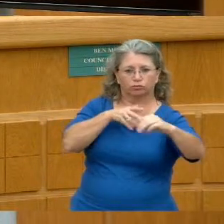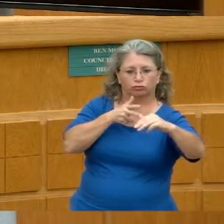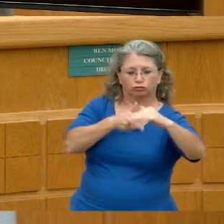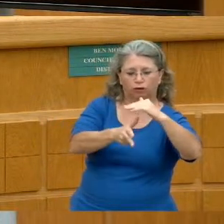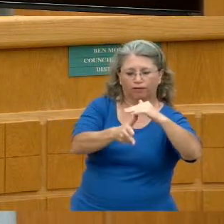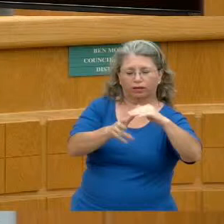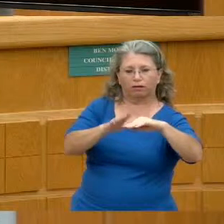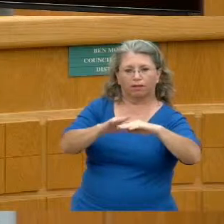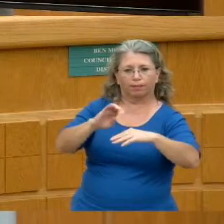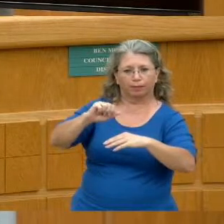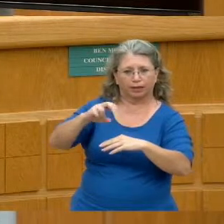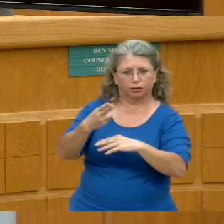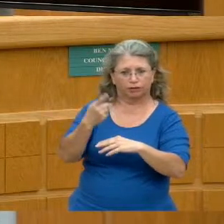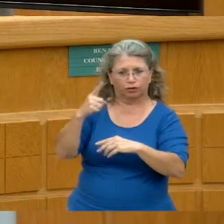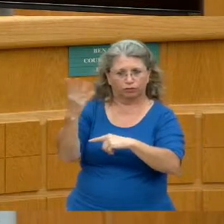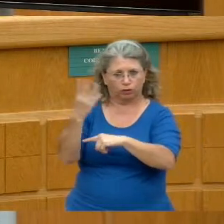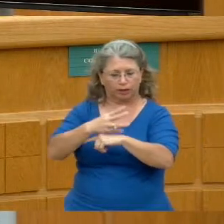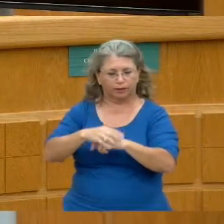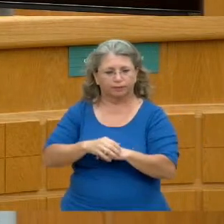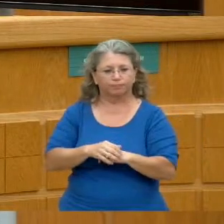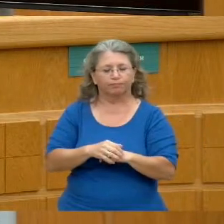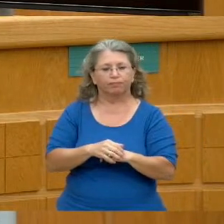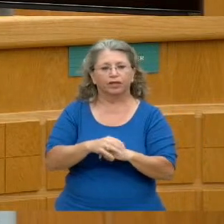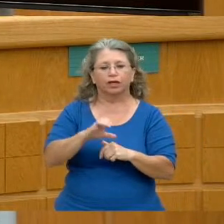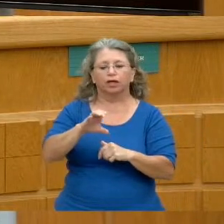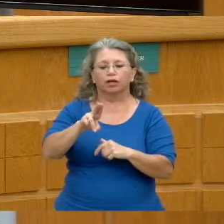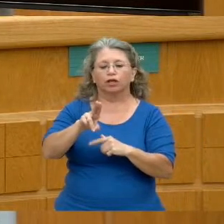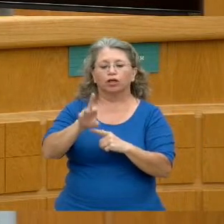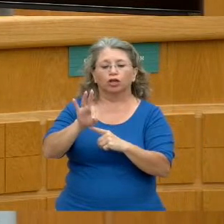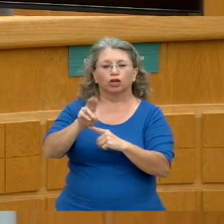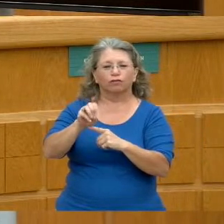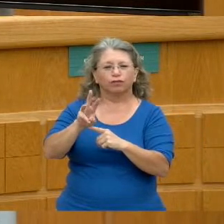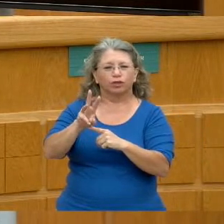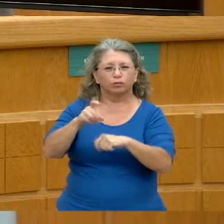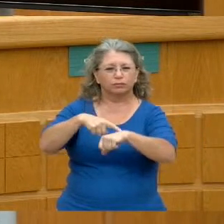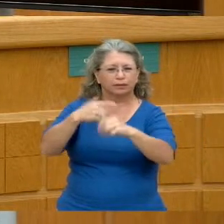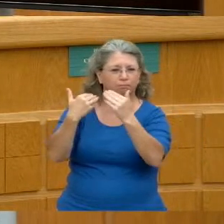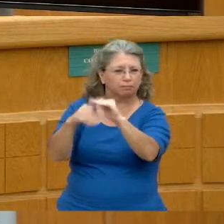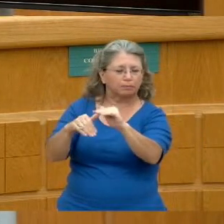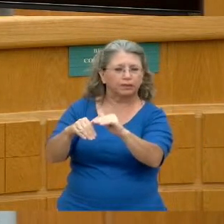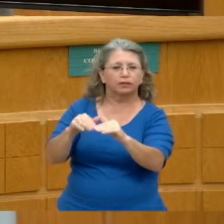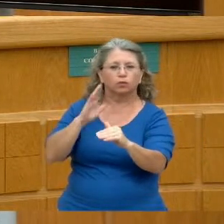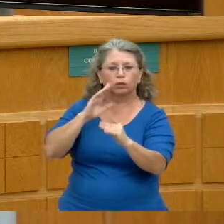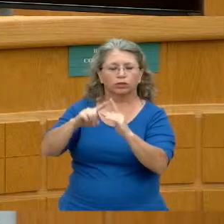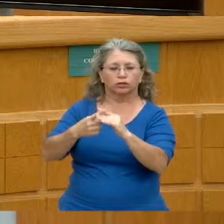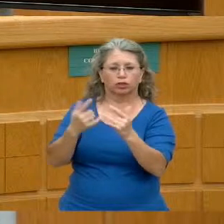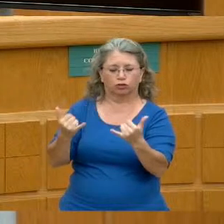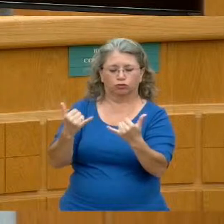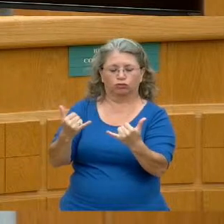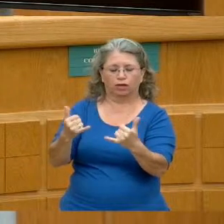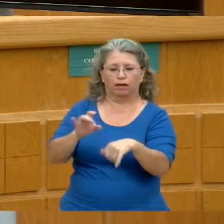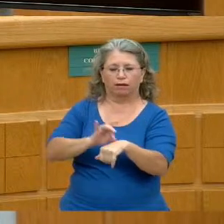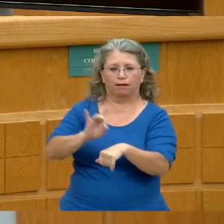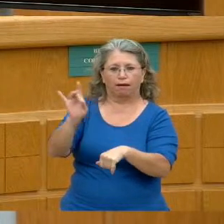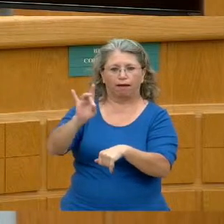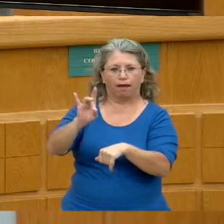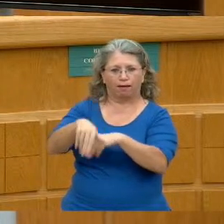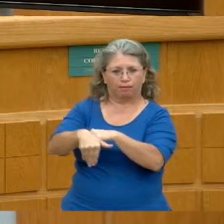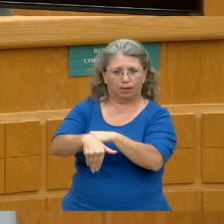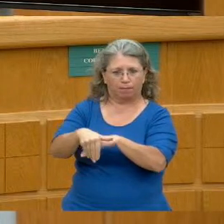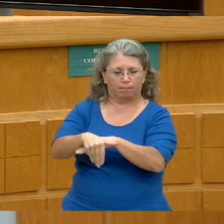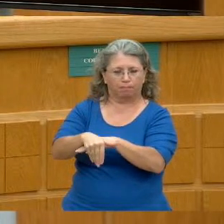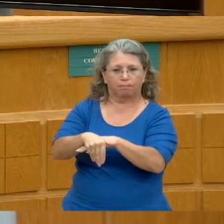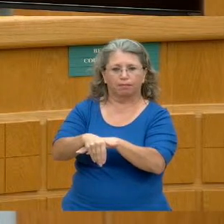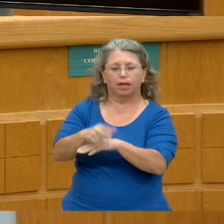to curtail persons at the beach as well. It starts today at 8 p.m. on both our beaches at